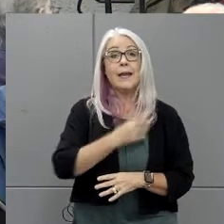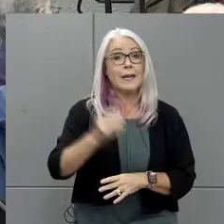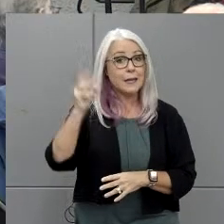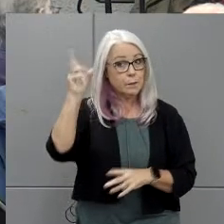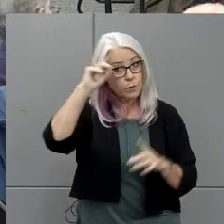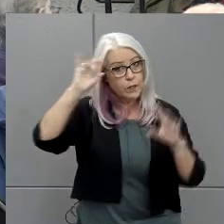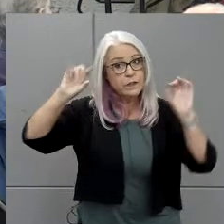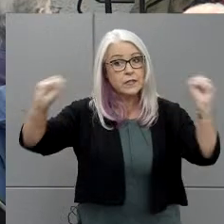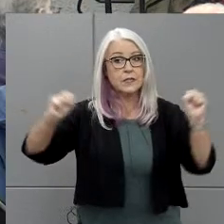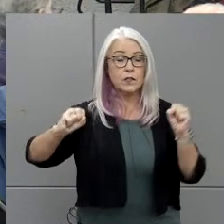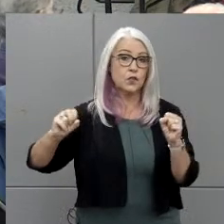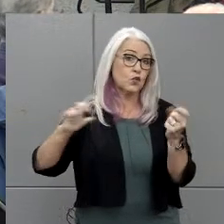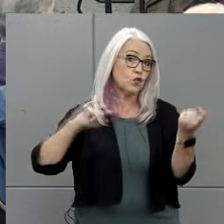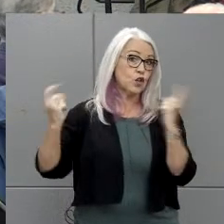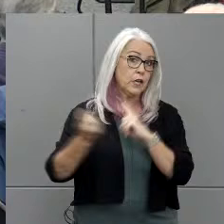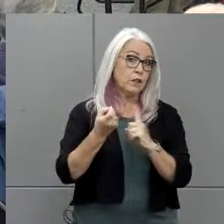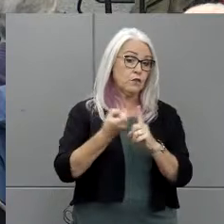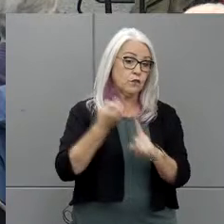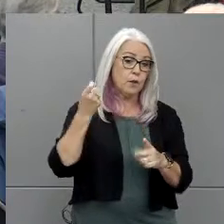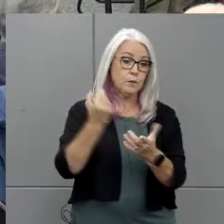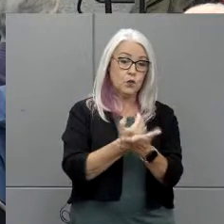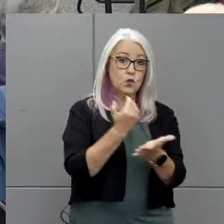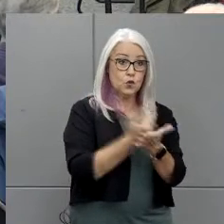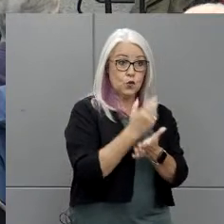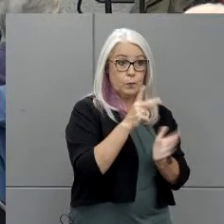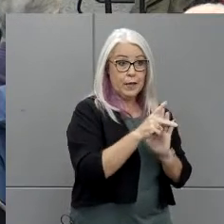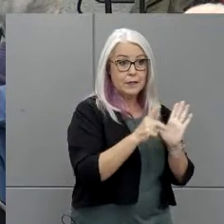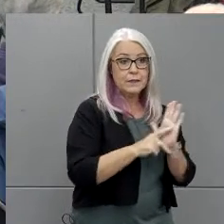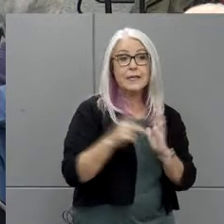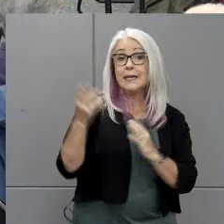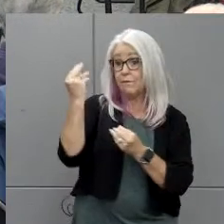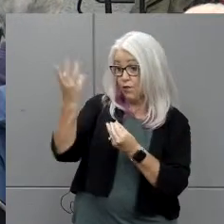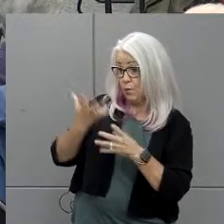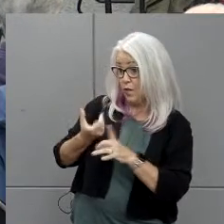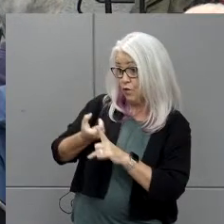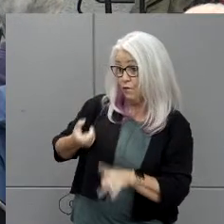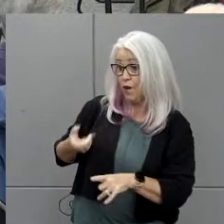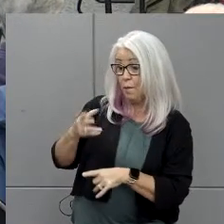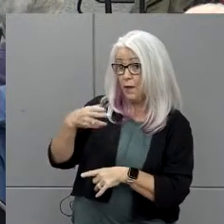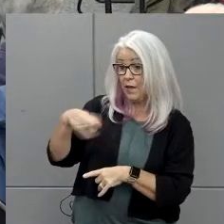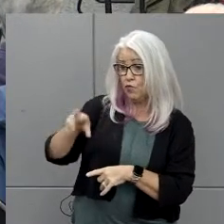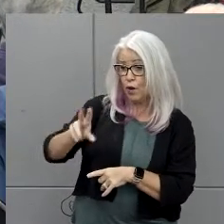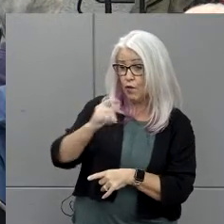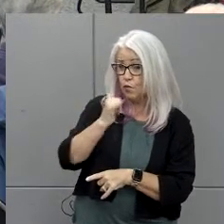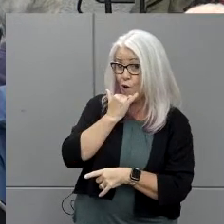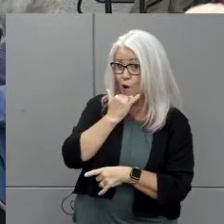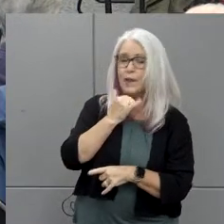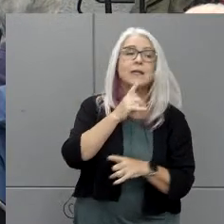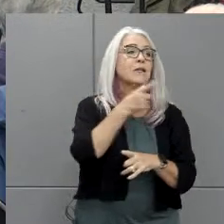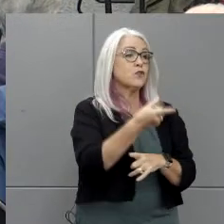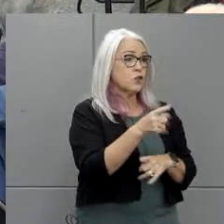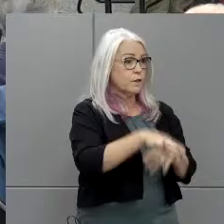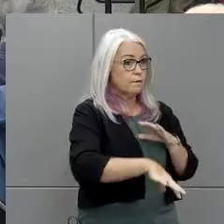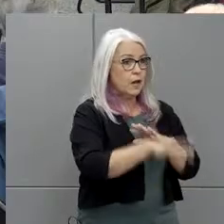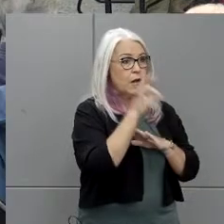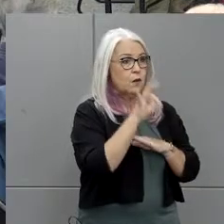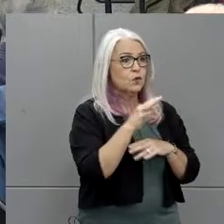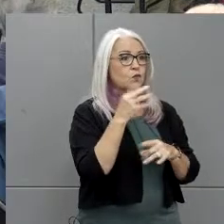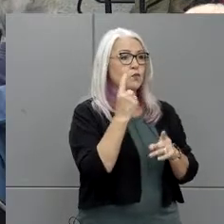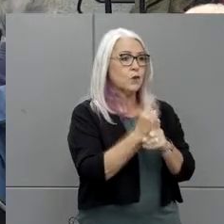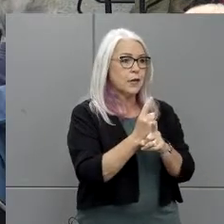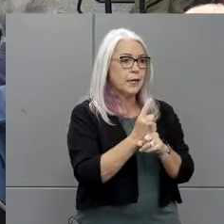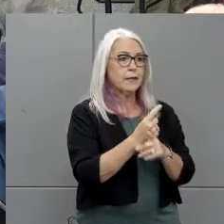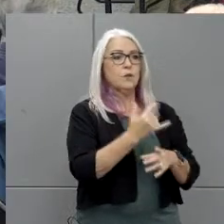new policy. So the information that we got from HR was incorrect? Yes, and actually, she found it out and corrected it the